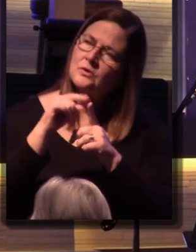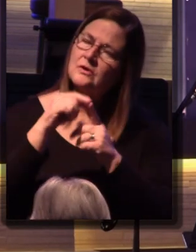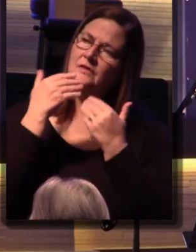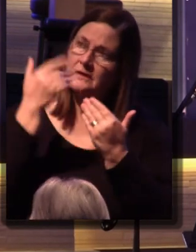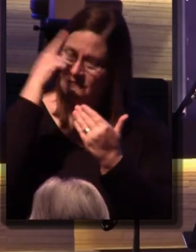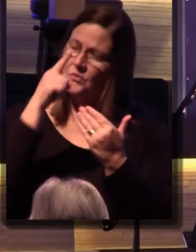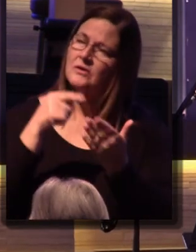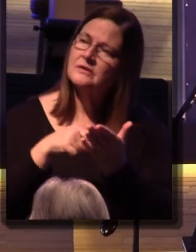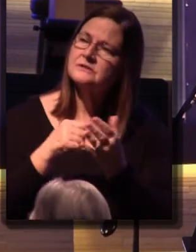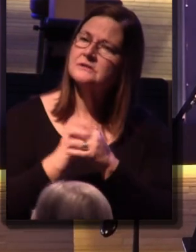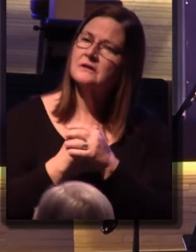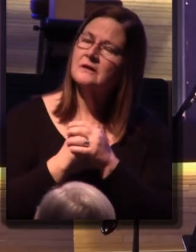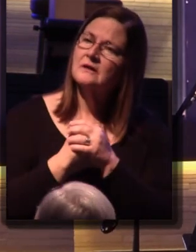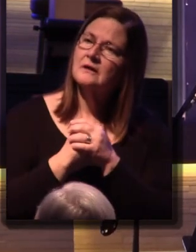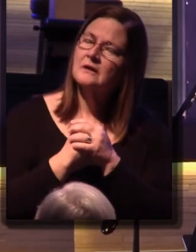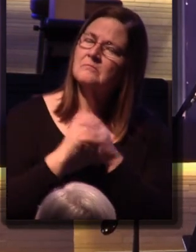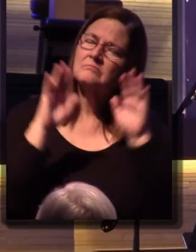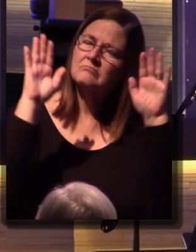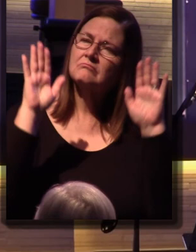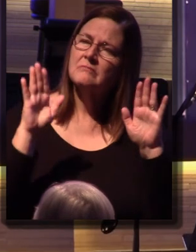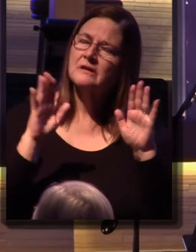your word and we thank you for this